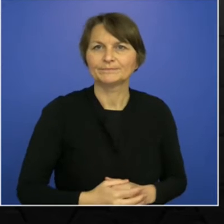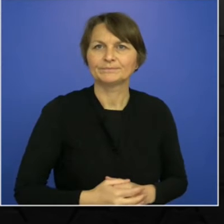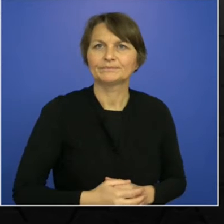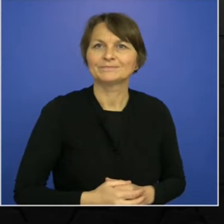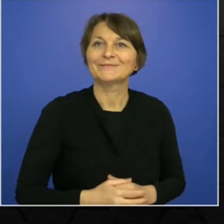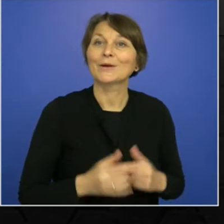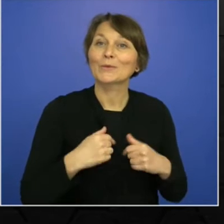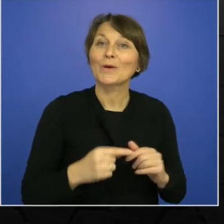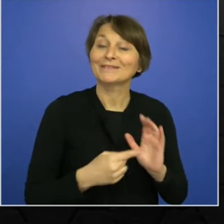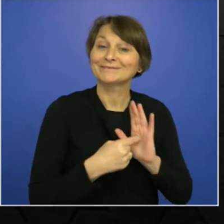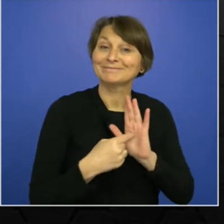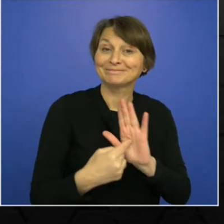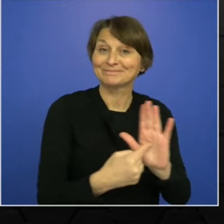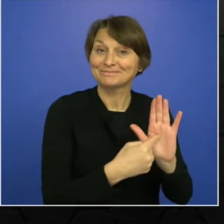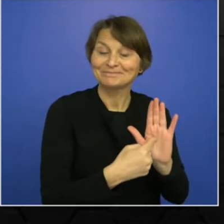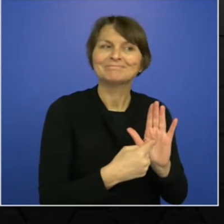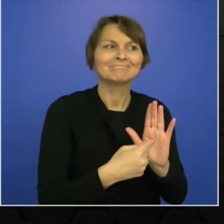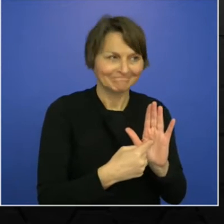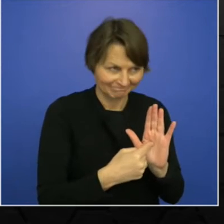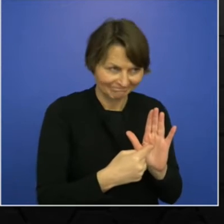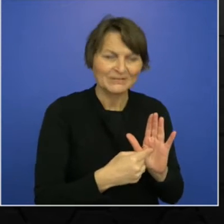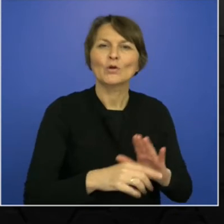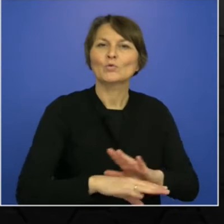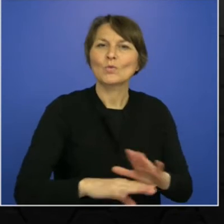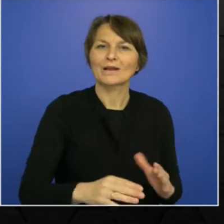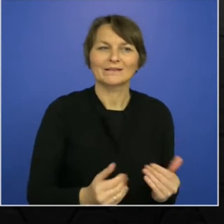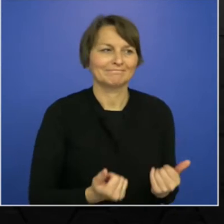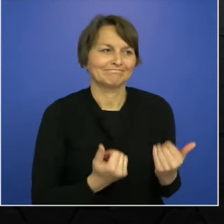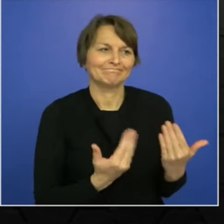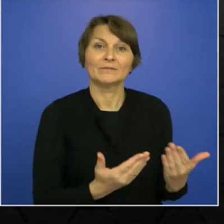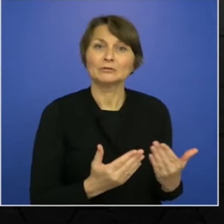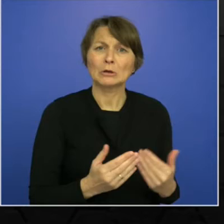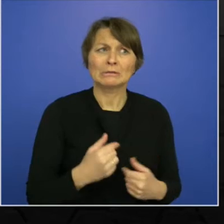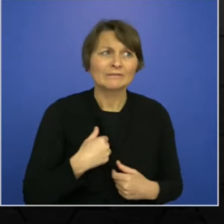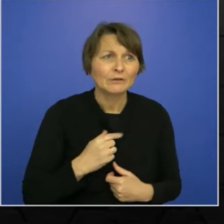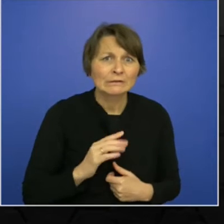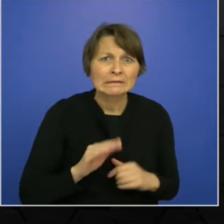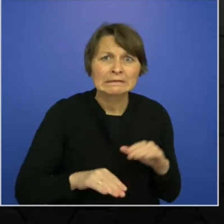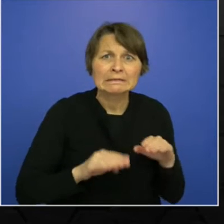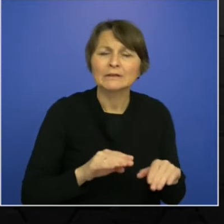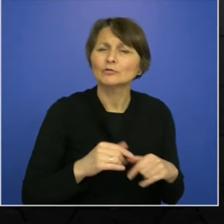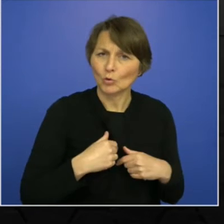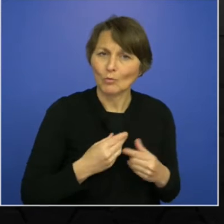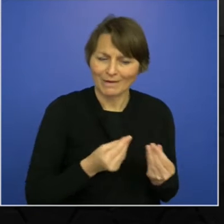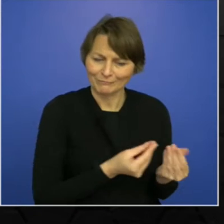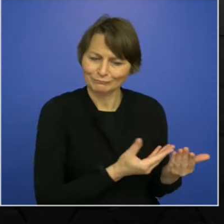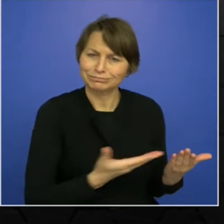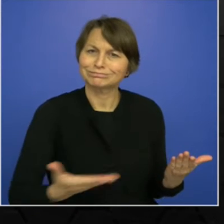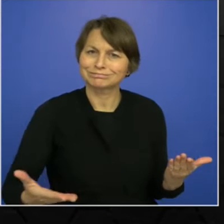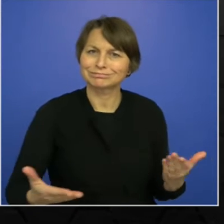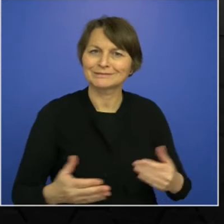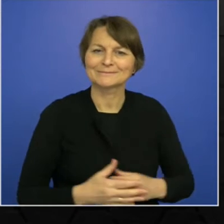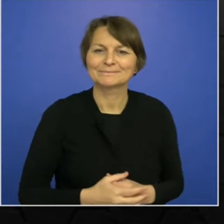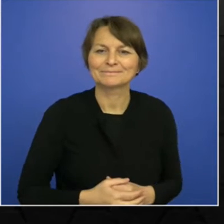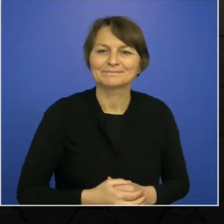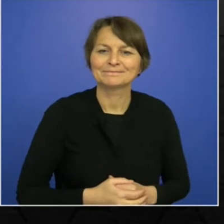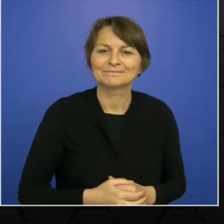ready, and you don't have to start from zero. And we can type exit so that we can stop